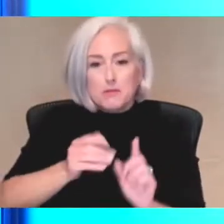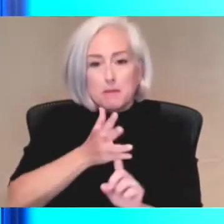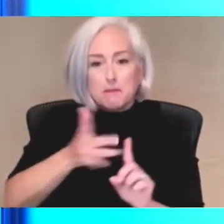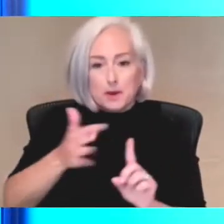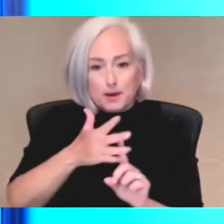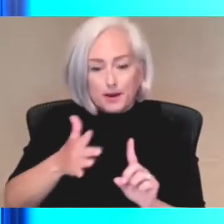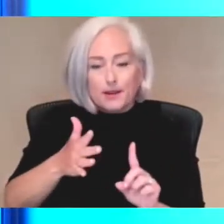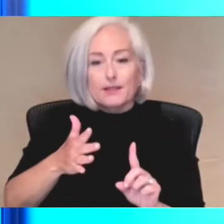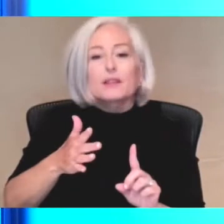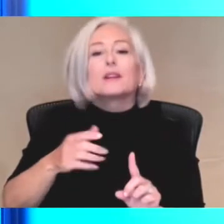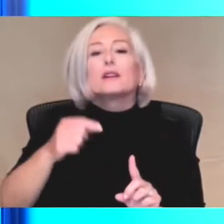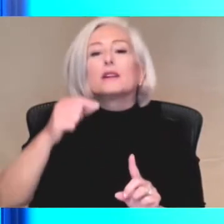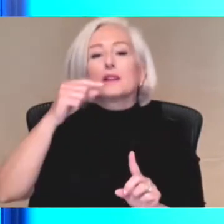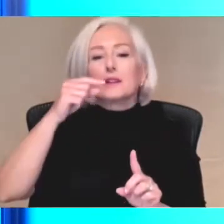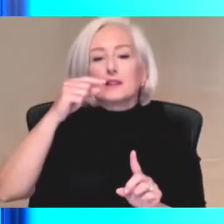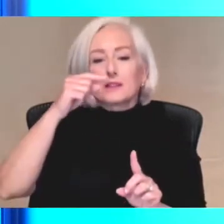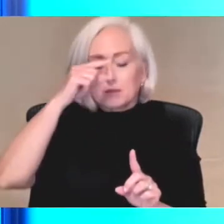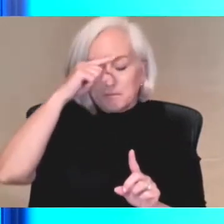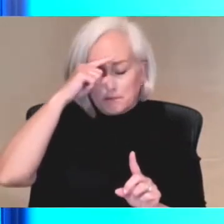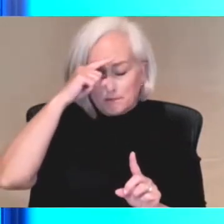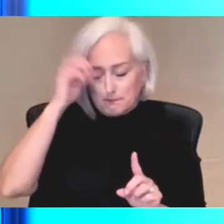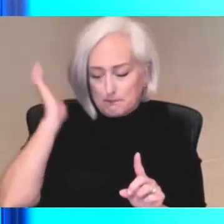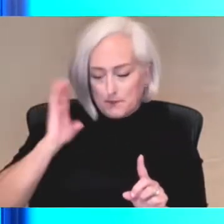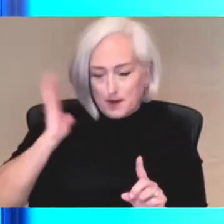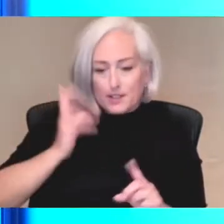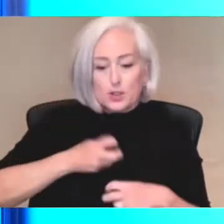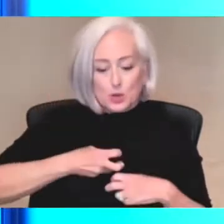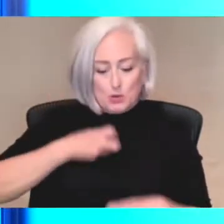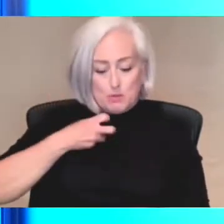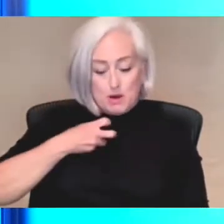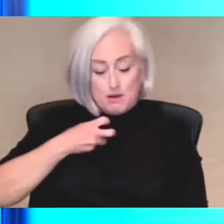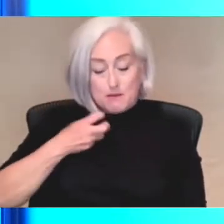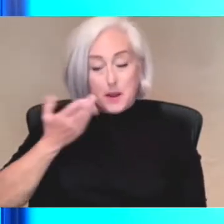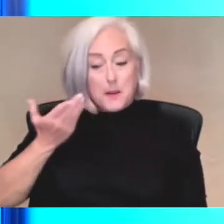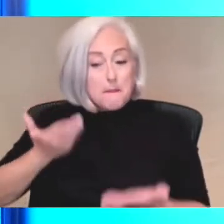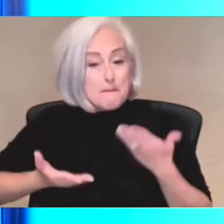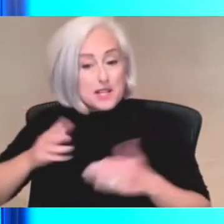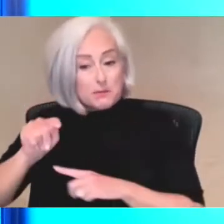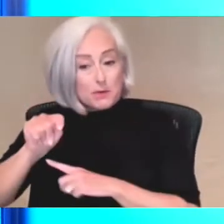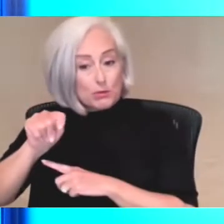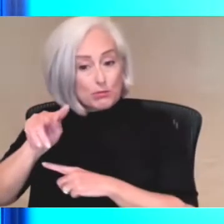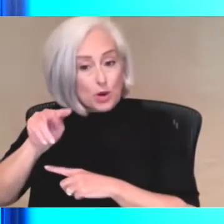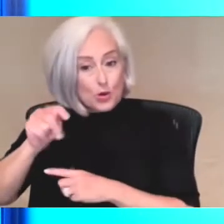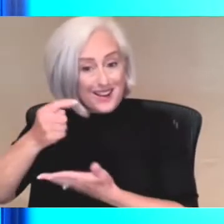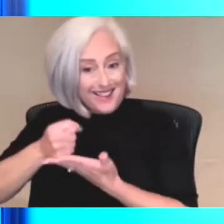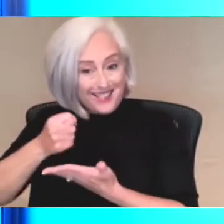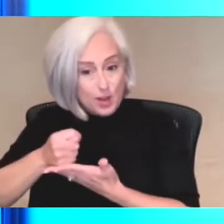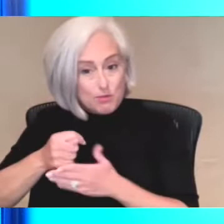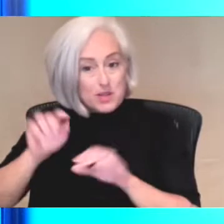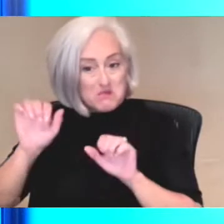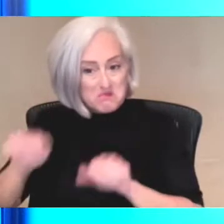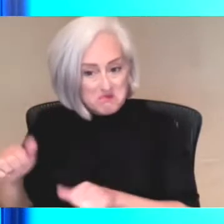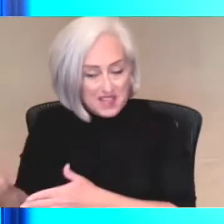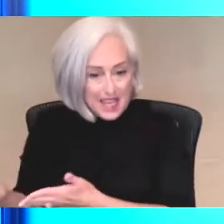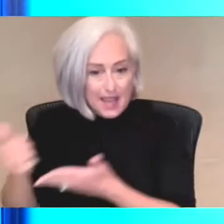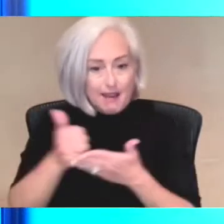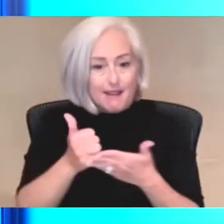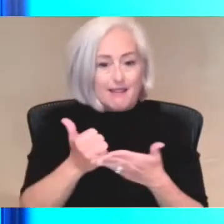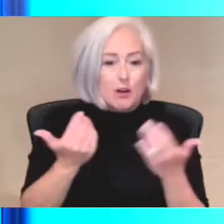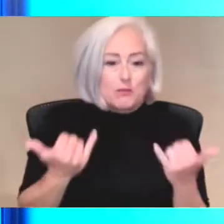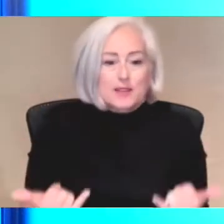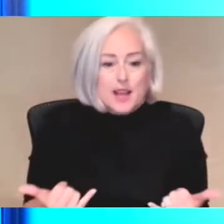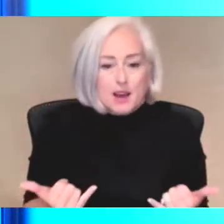to overcome that hurdle, and so it's certainly an area where there's a lot of research